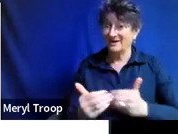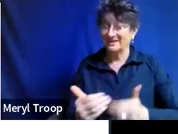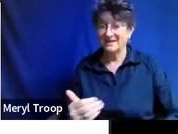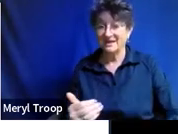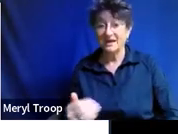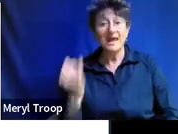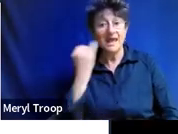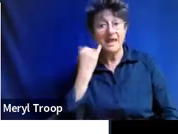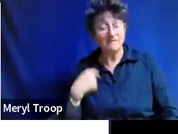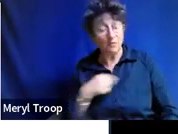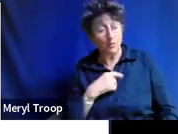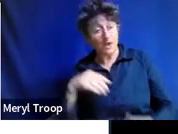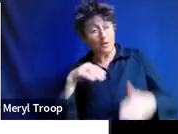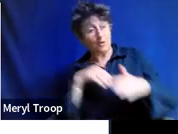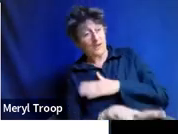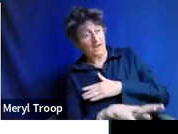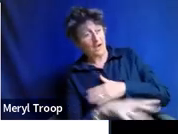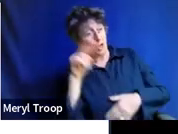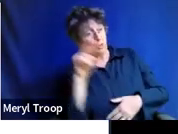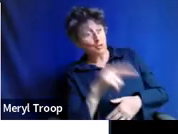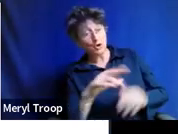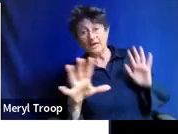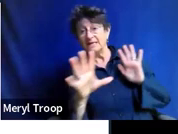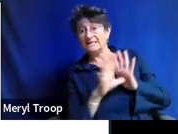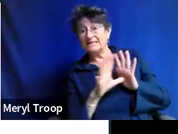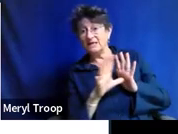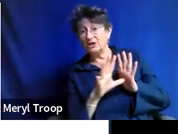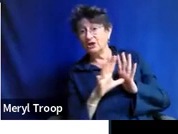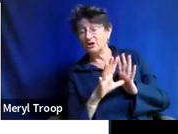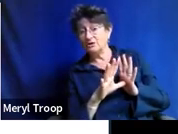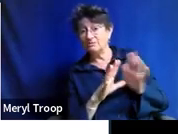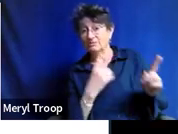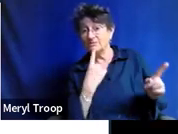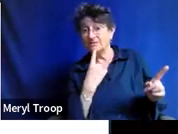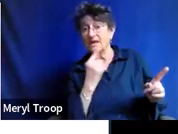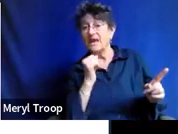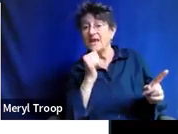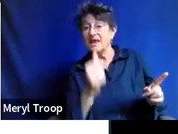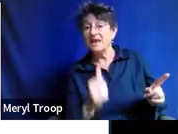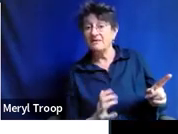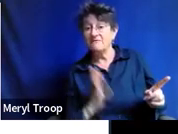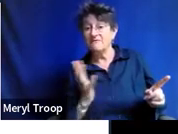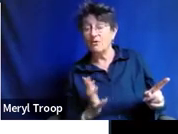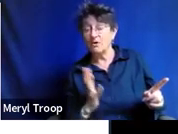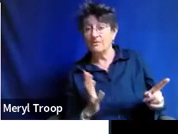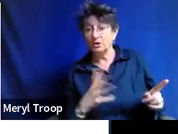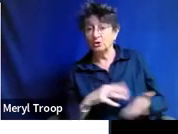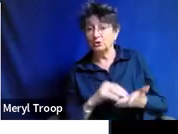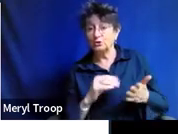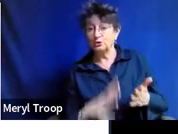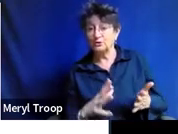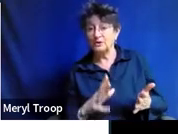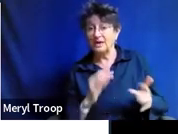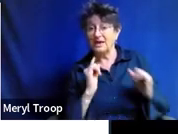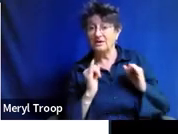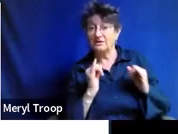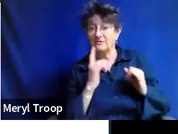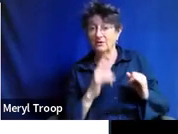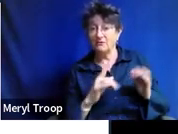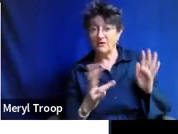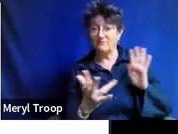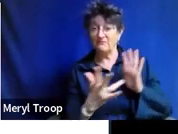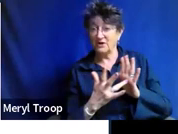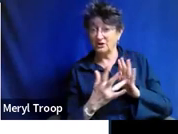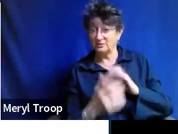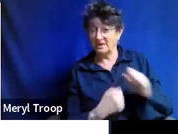looking at a senior and all they have is an informal student interview from their freshman year, we're going to ask questions about